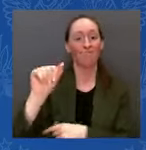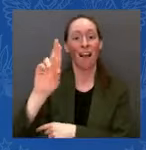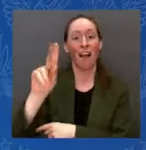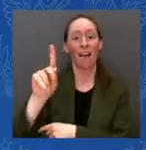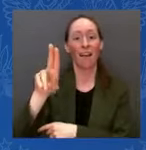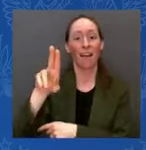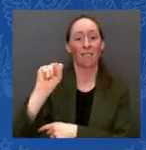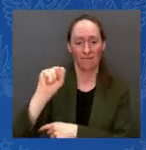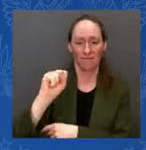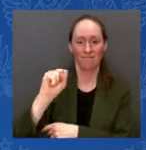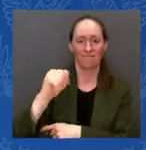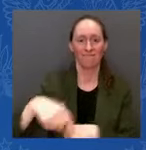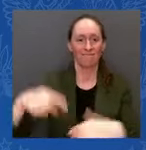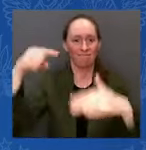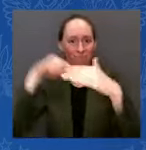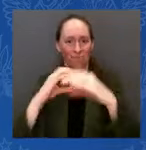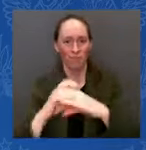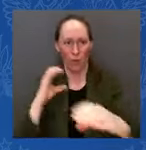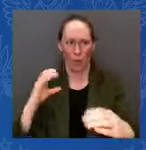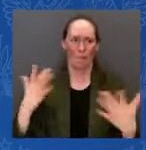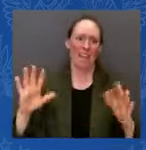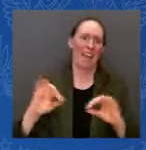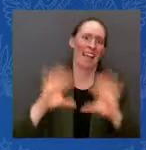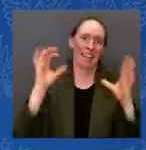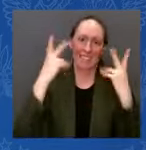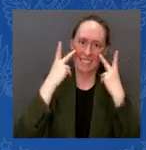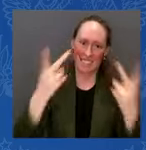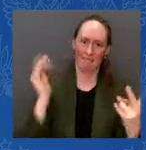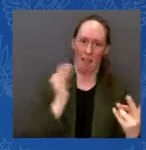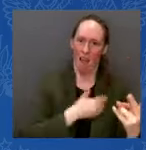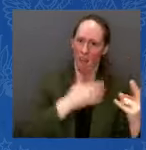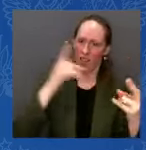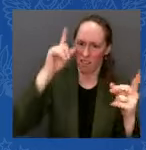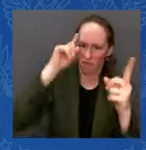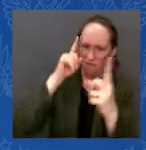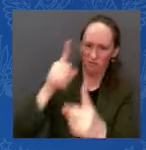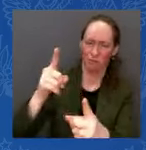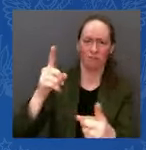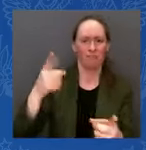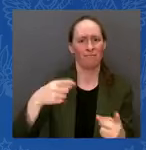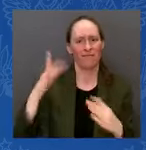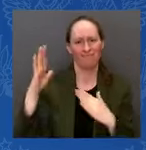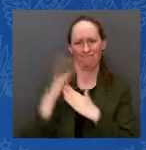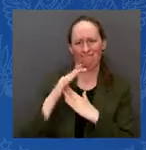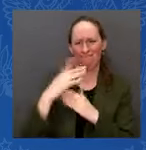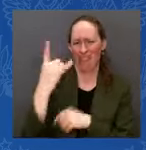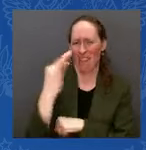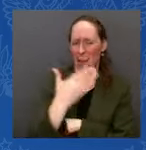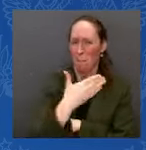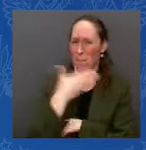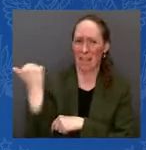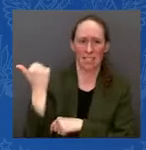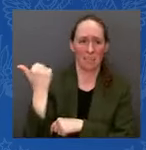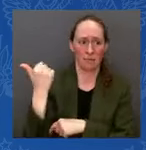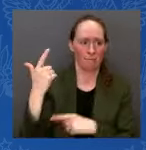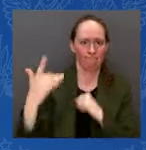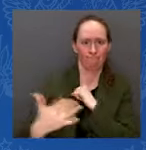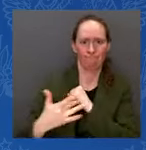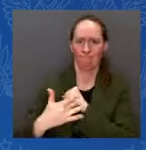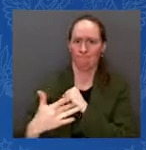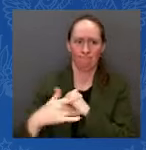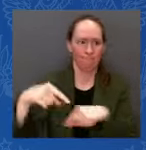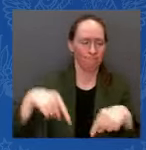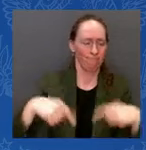subs the world has ever known. And those plans could not happen without cutting-edge